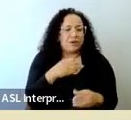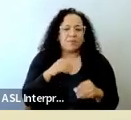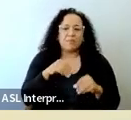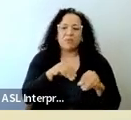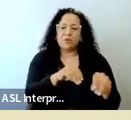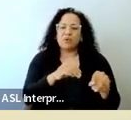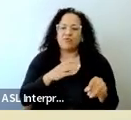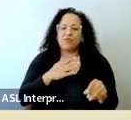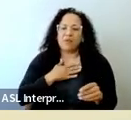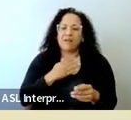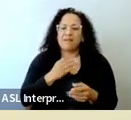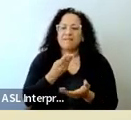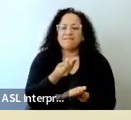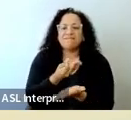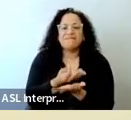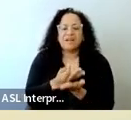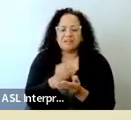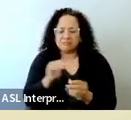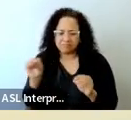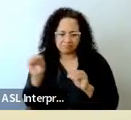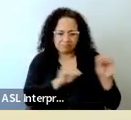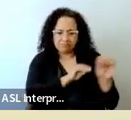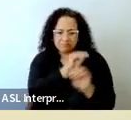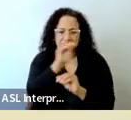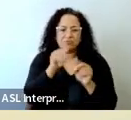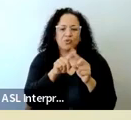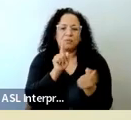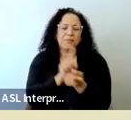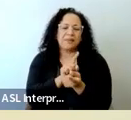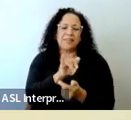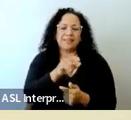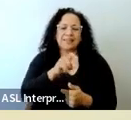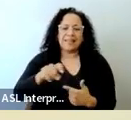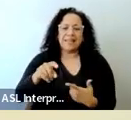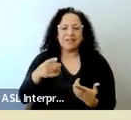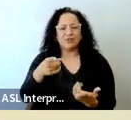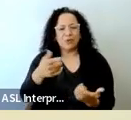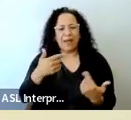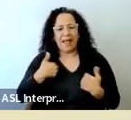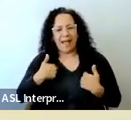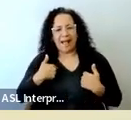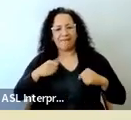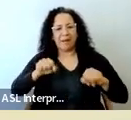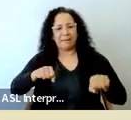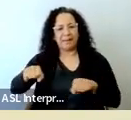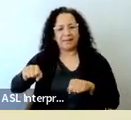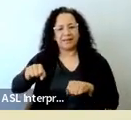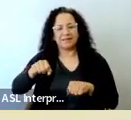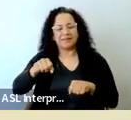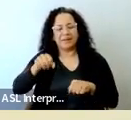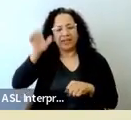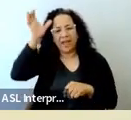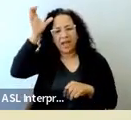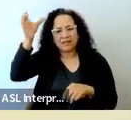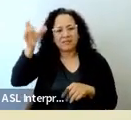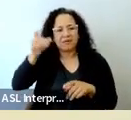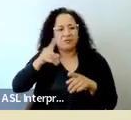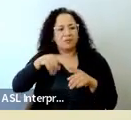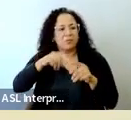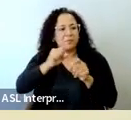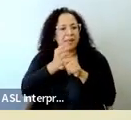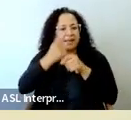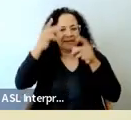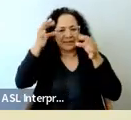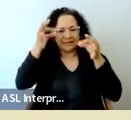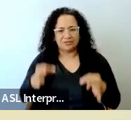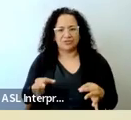move my funding around in order to meet this need. Really just having that ability that, again, that concept of decision-making